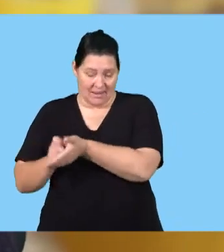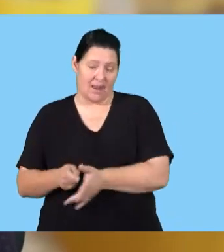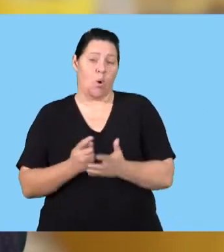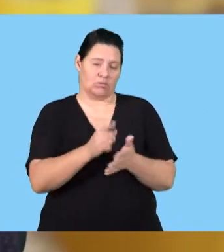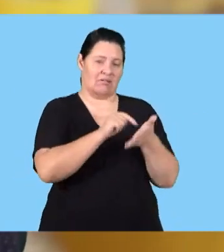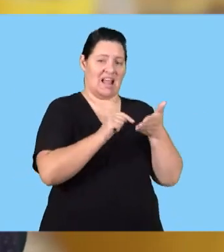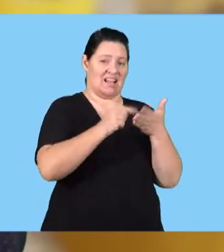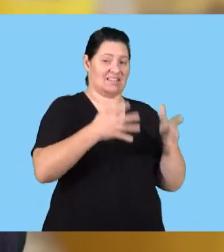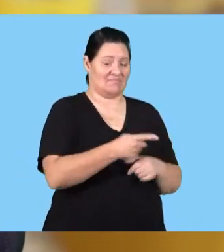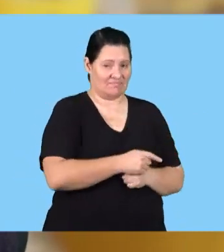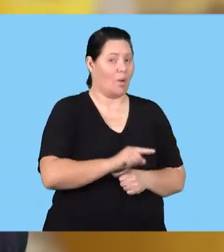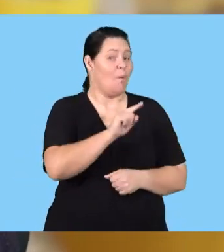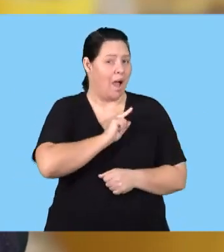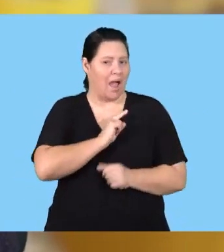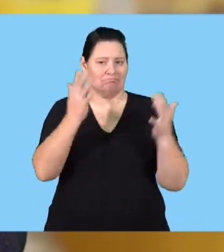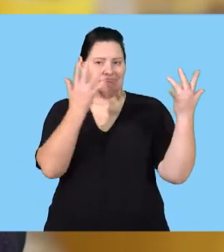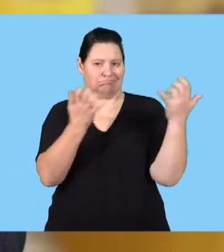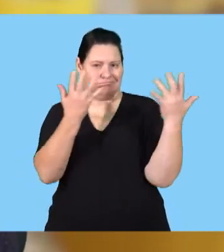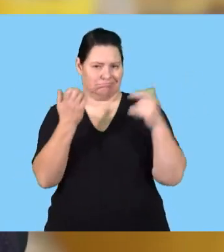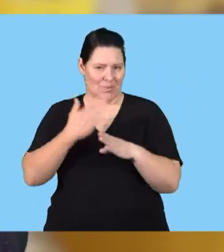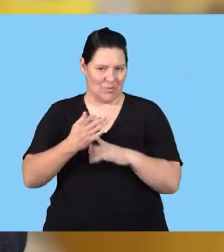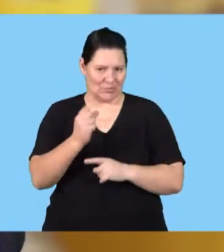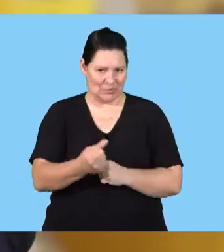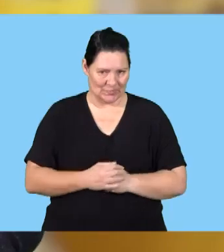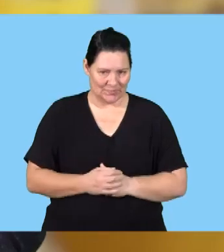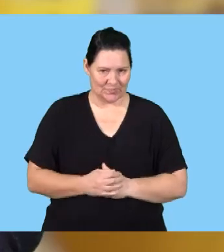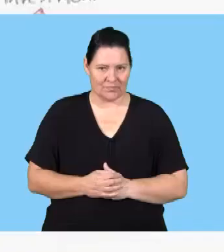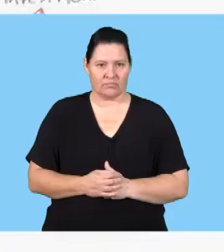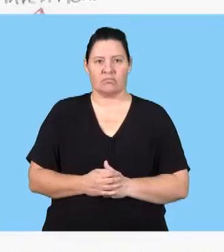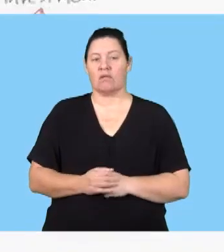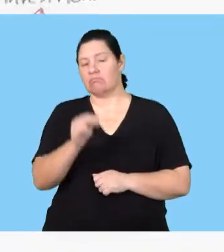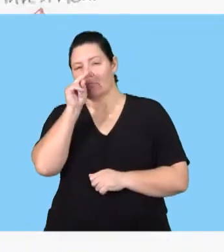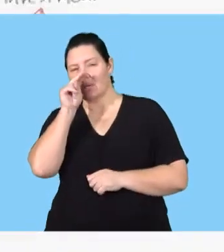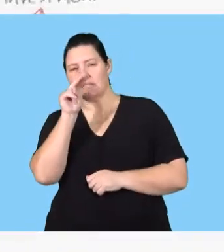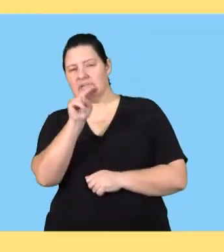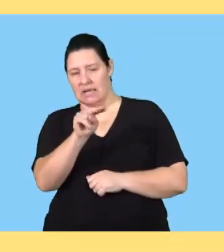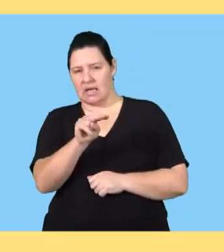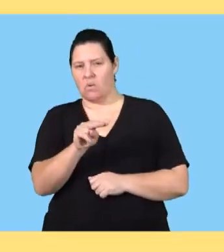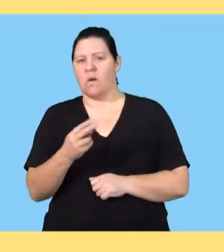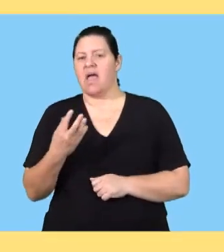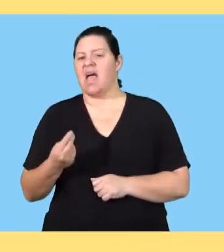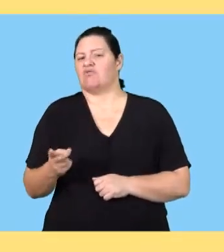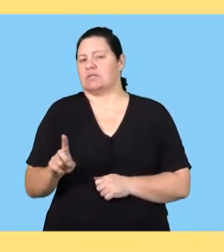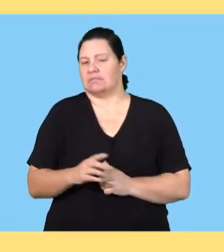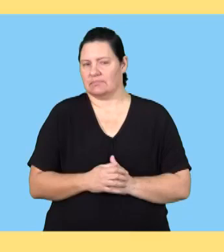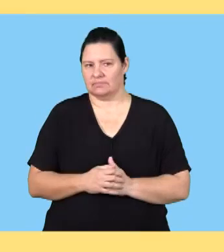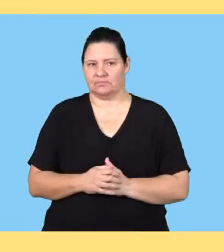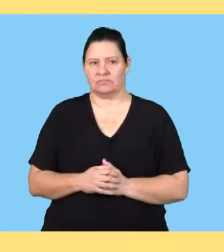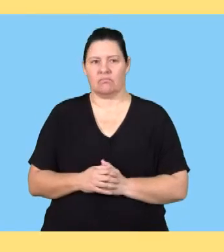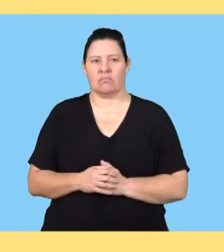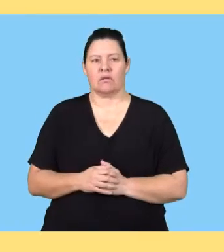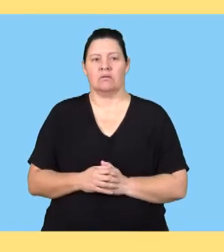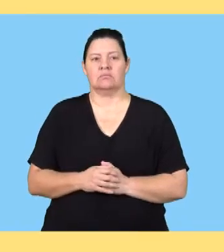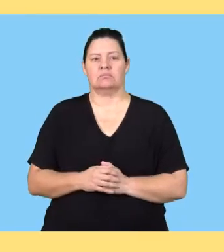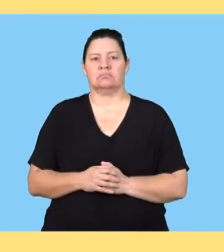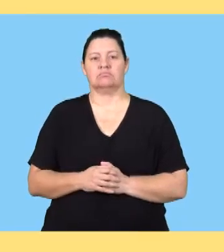also have a pen, because we're going to be doing some work. All right, let us see what we have here.